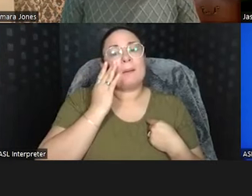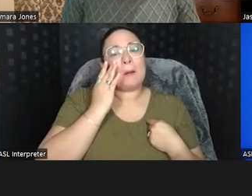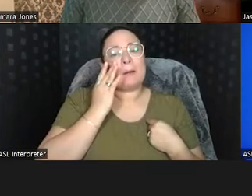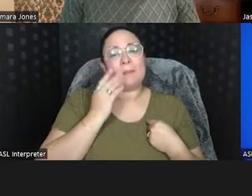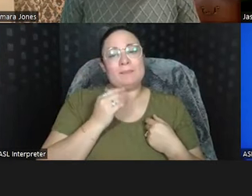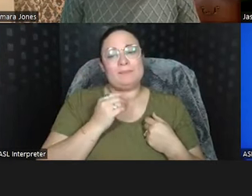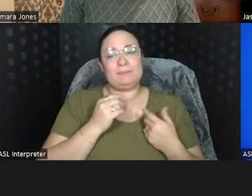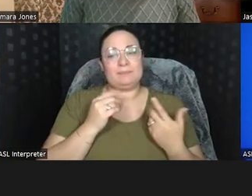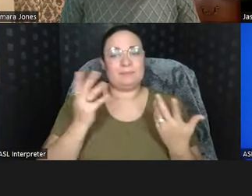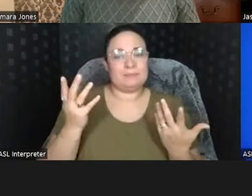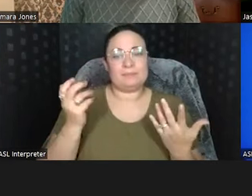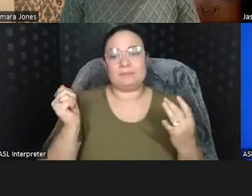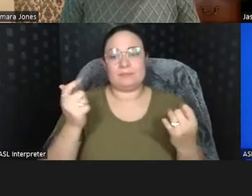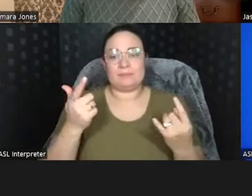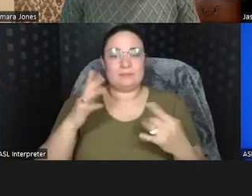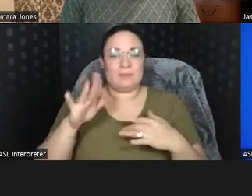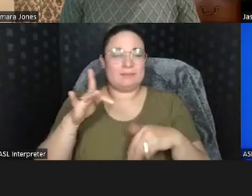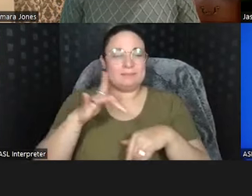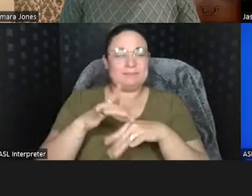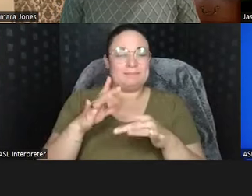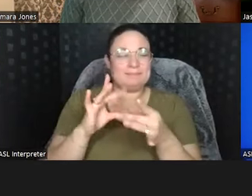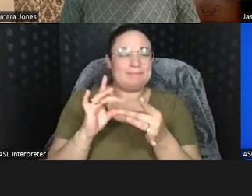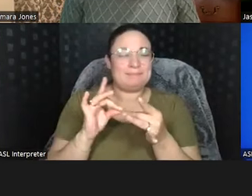kind of as everyone has touched upon,